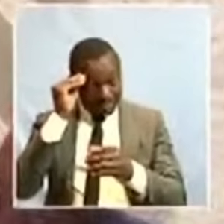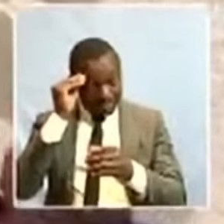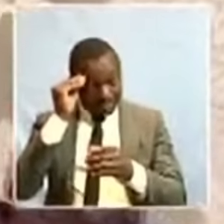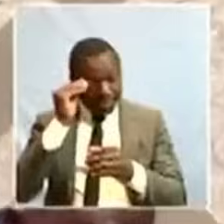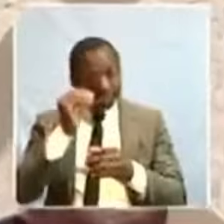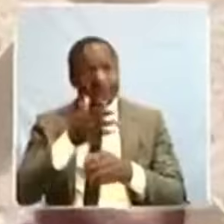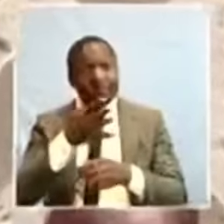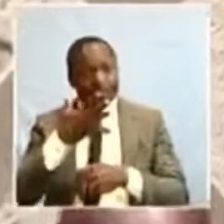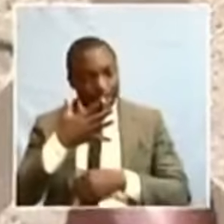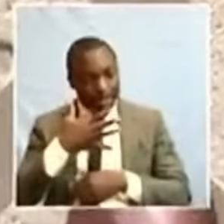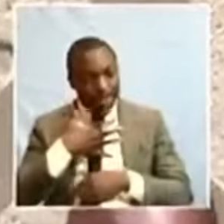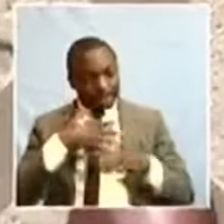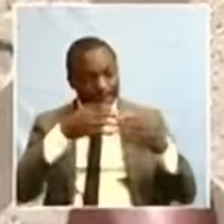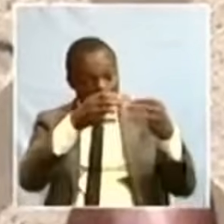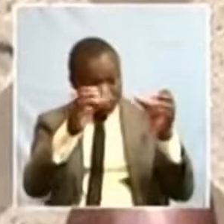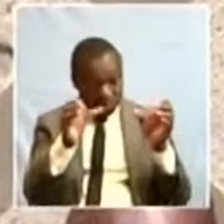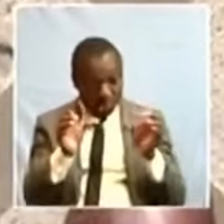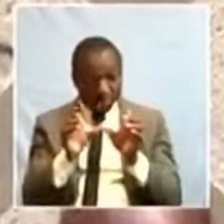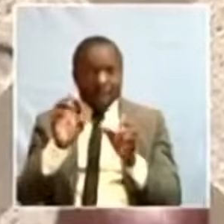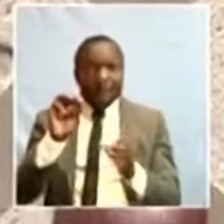I ably represent, Magoye.